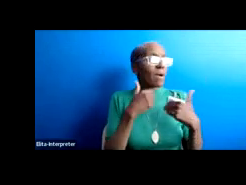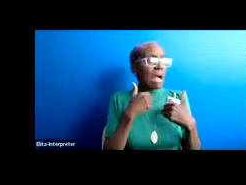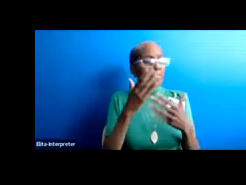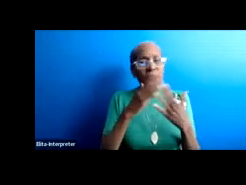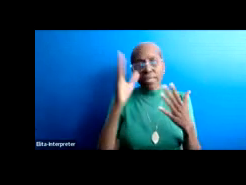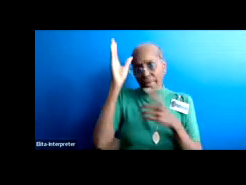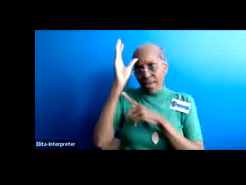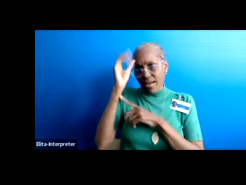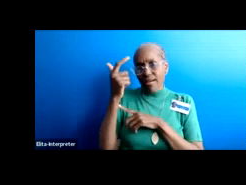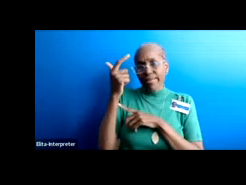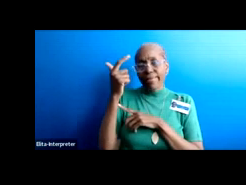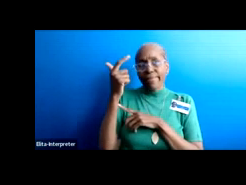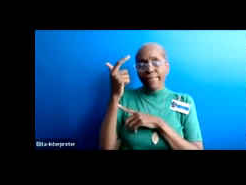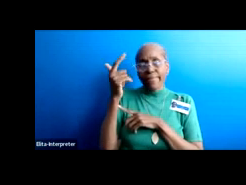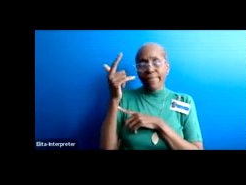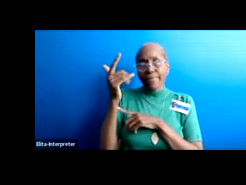of cognitive